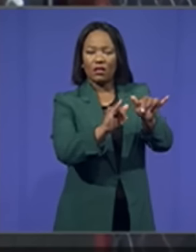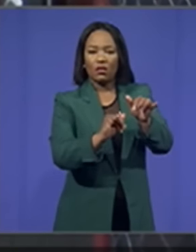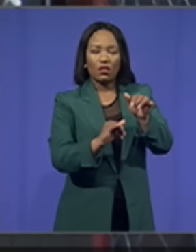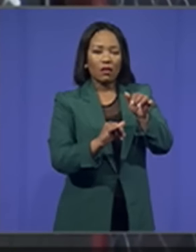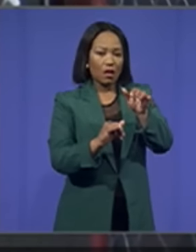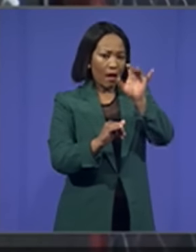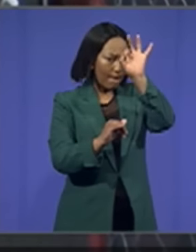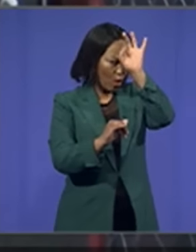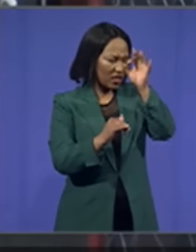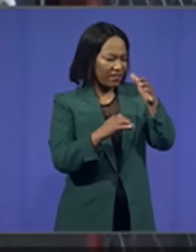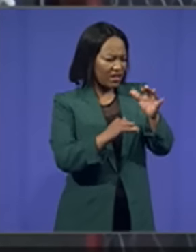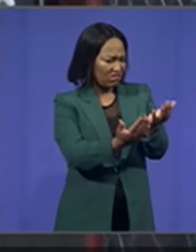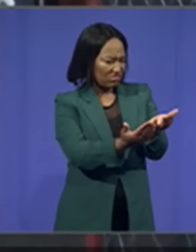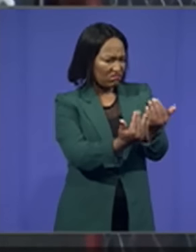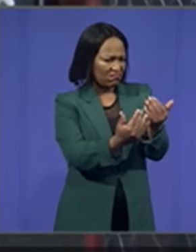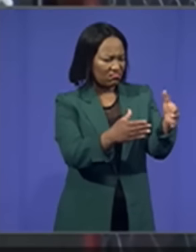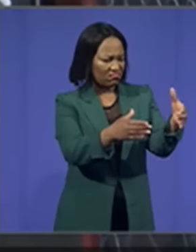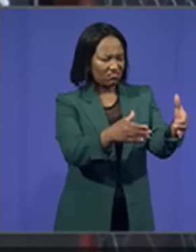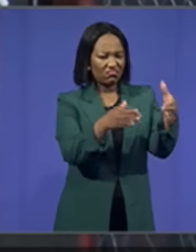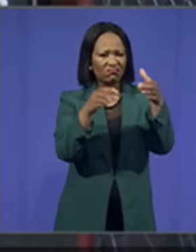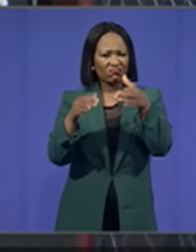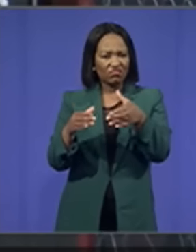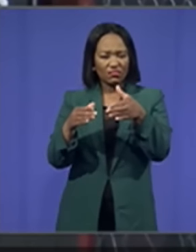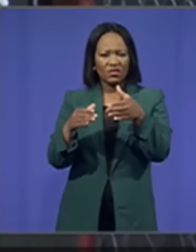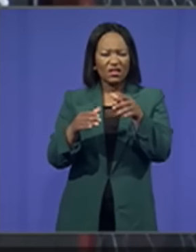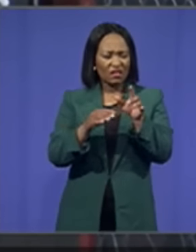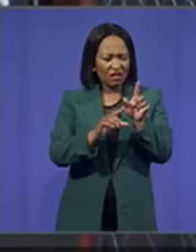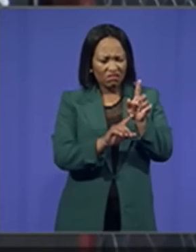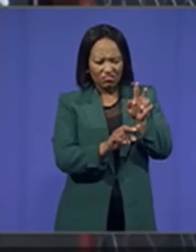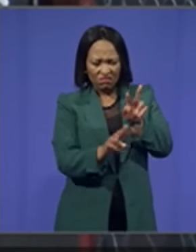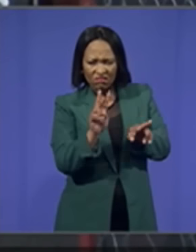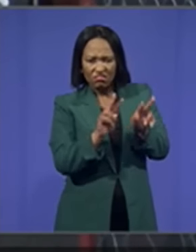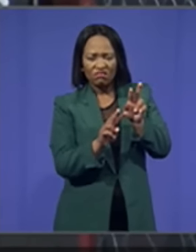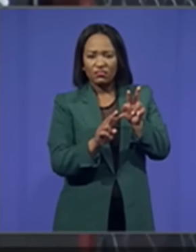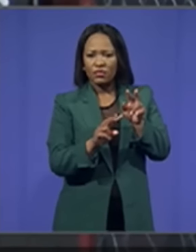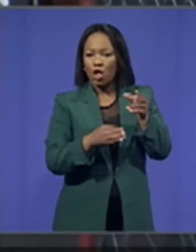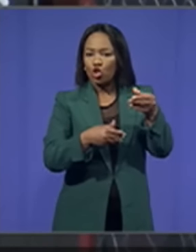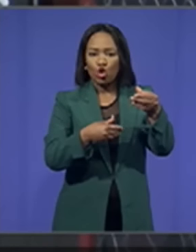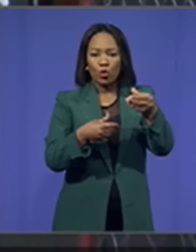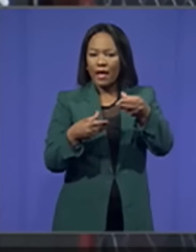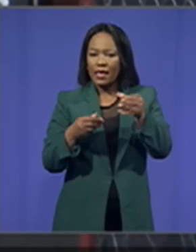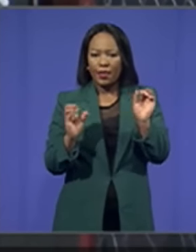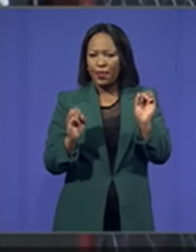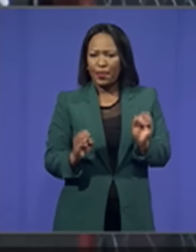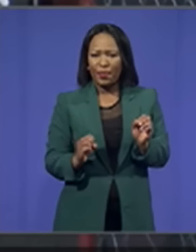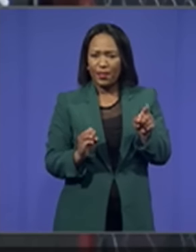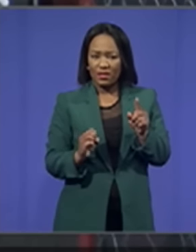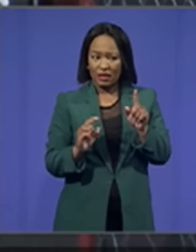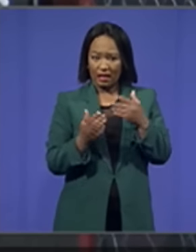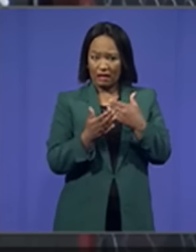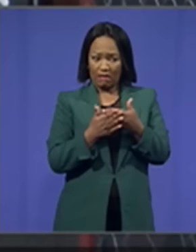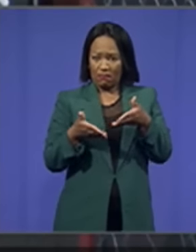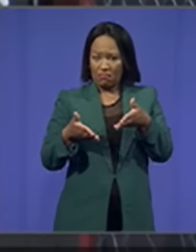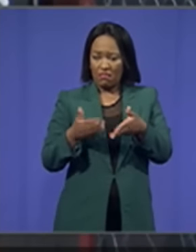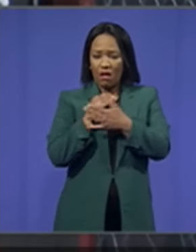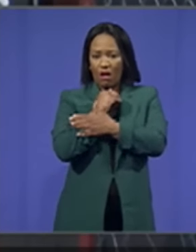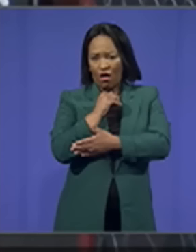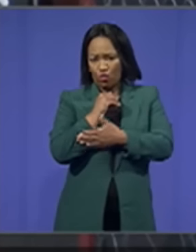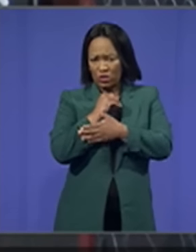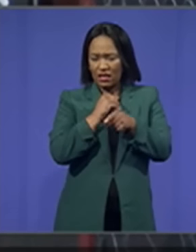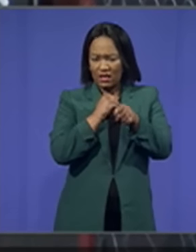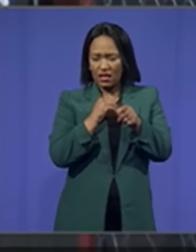bona ba lo ba hlophisa hobane ke ba fumane ba sena ditokomane tse ba dumellang hore ba ka ba ka ga naha ya rona. Mme ya ba ha re ntse re